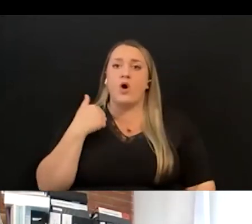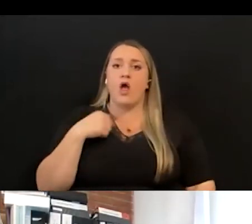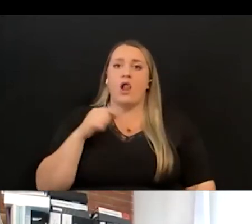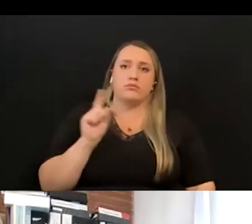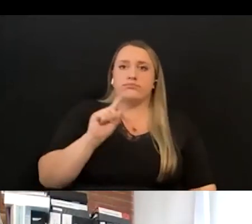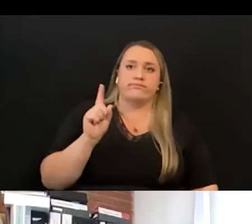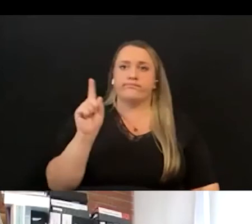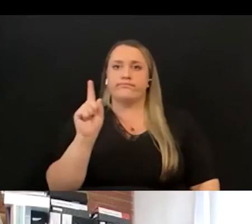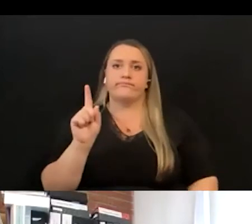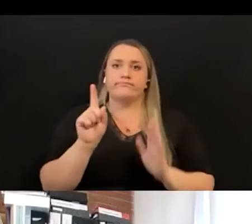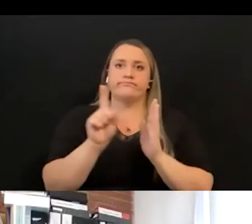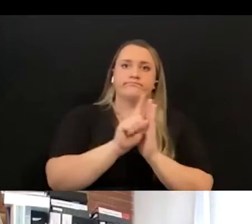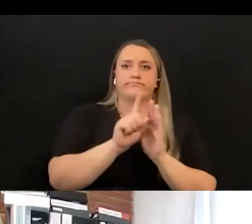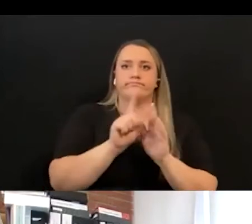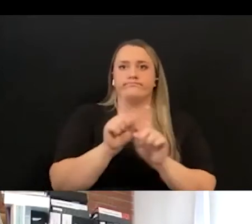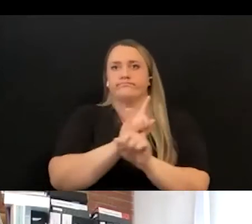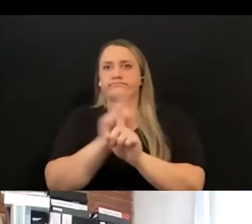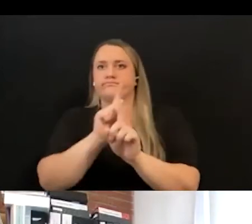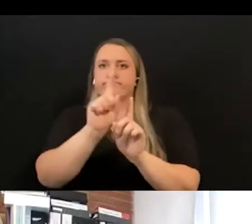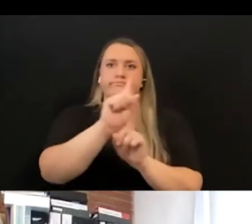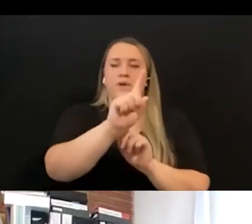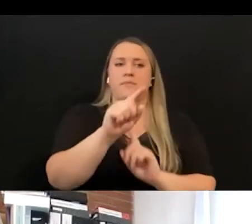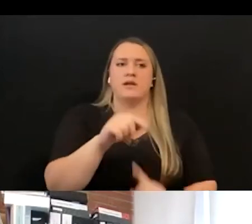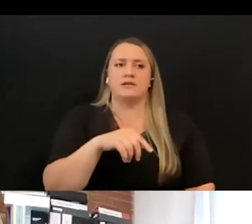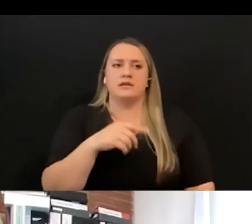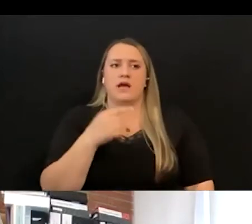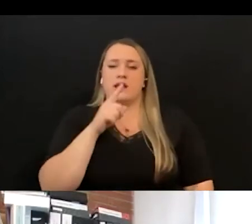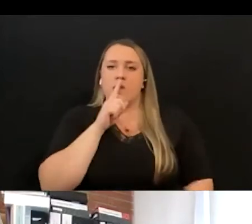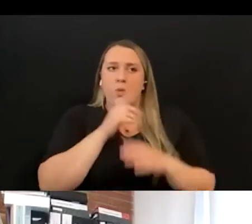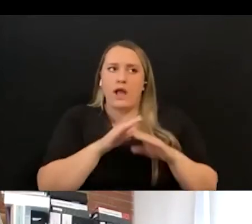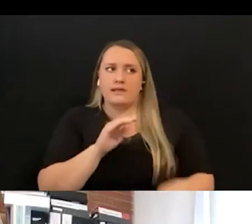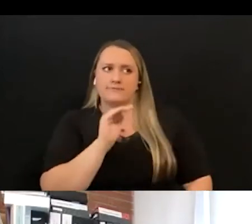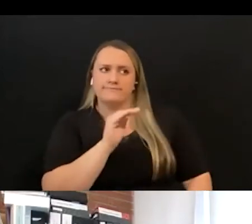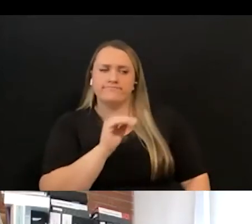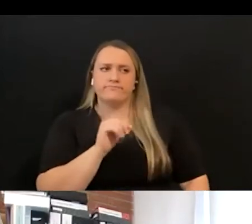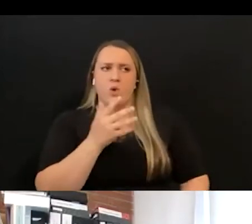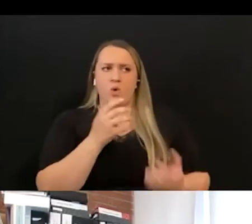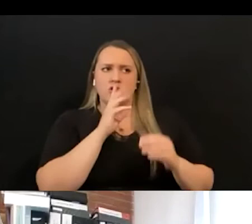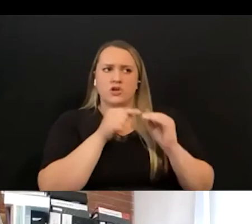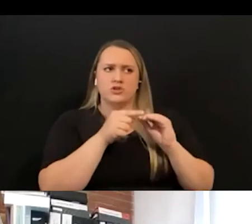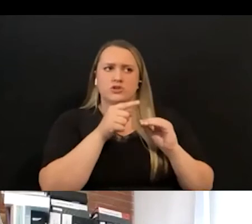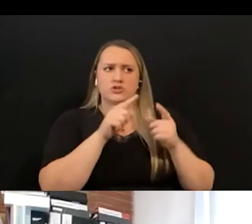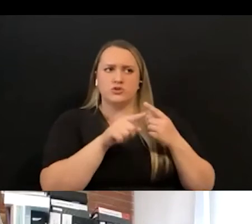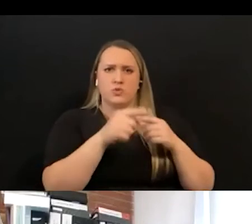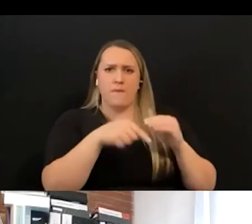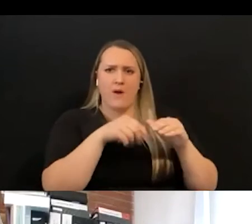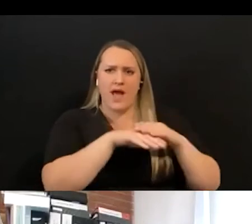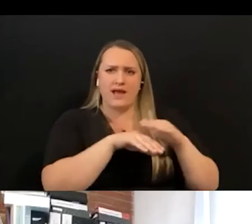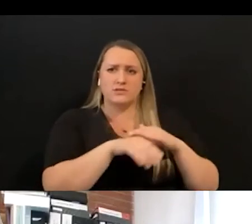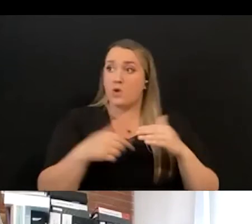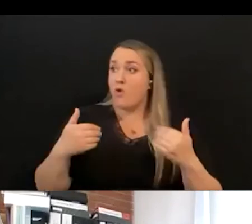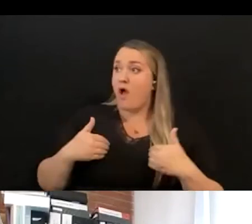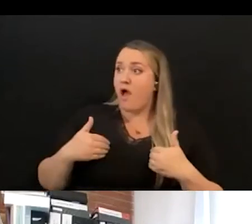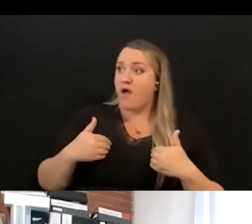around quietly and came back and said, hey, I'd like to talk to you about access. And they said, oh, we have that. And I didn't